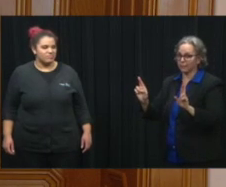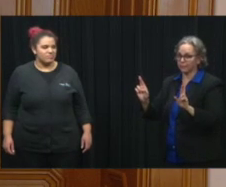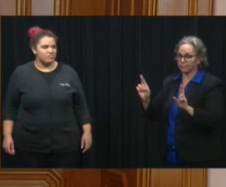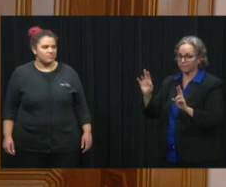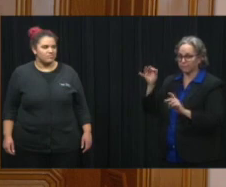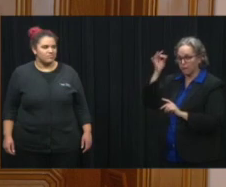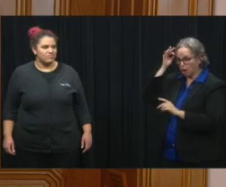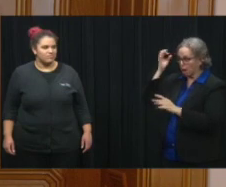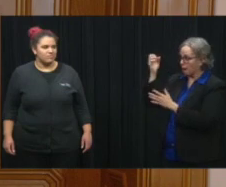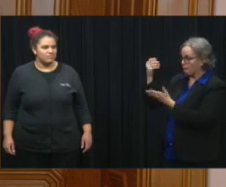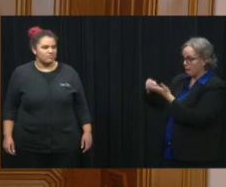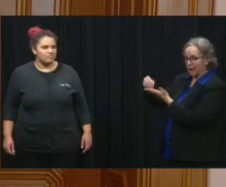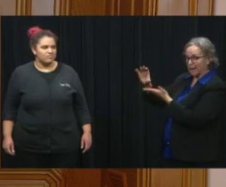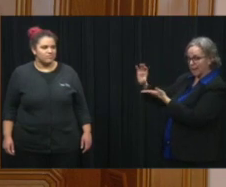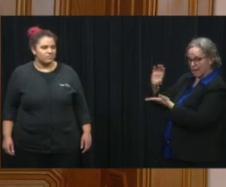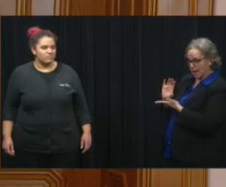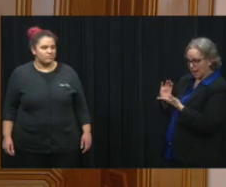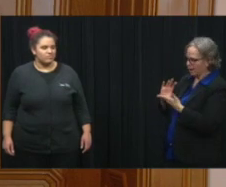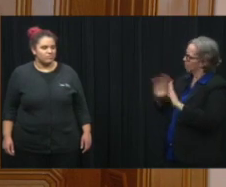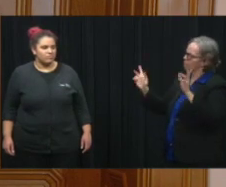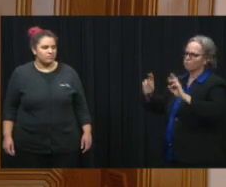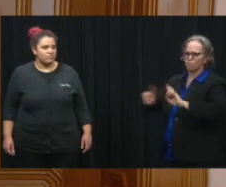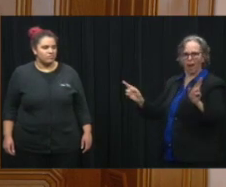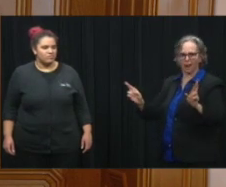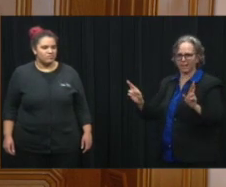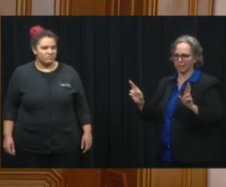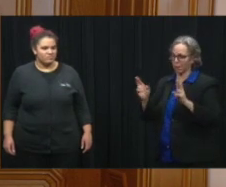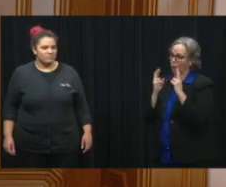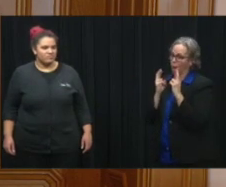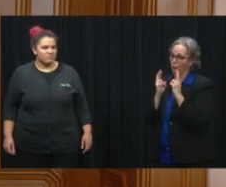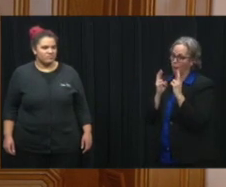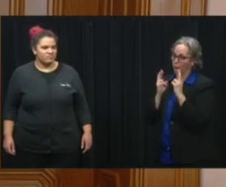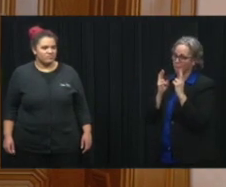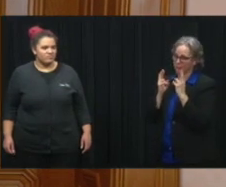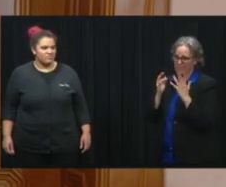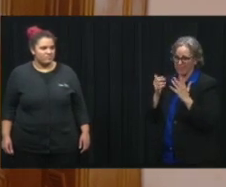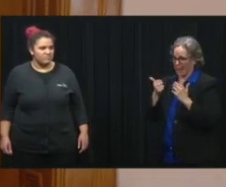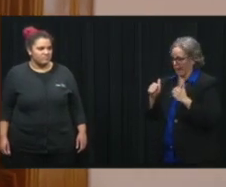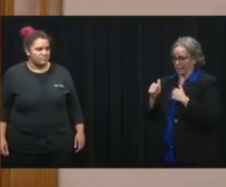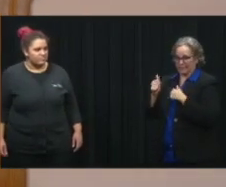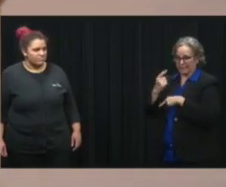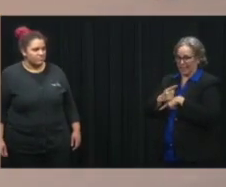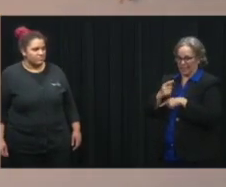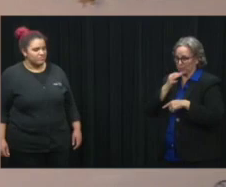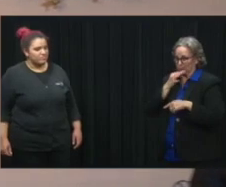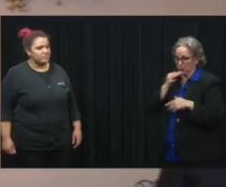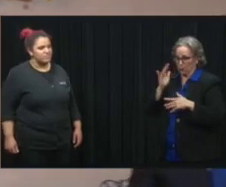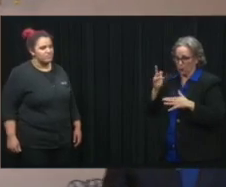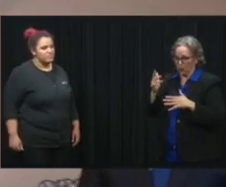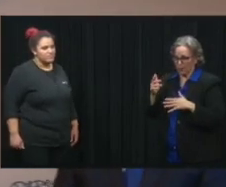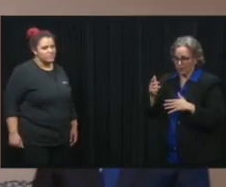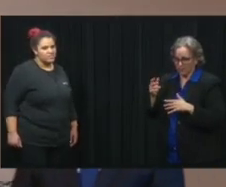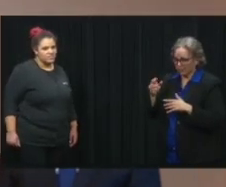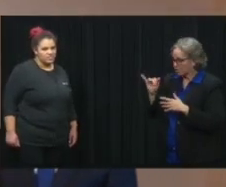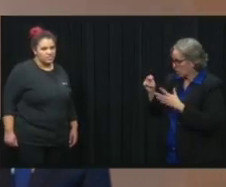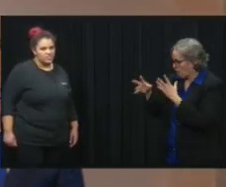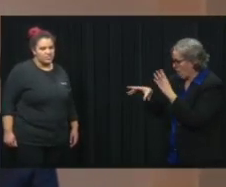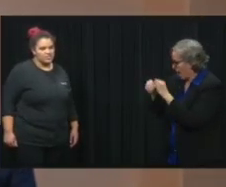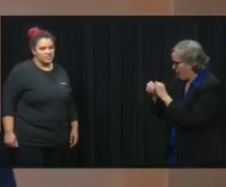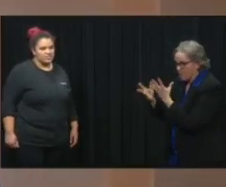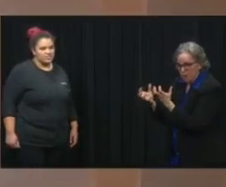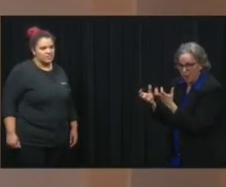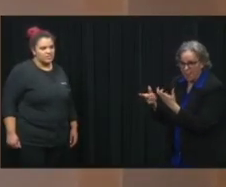approval. We expect that any day. John, you want to kind of share a little more information about that?